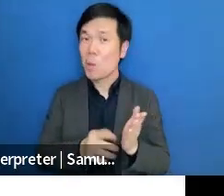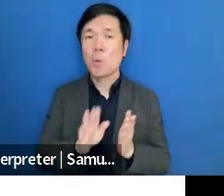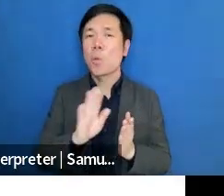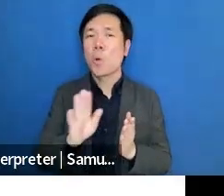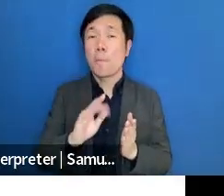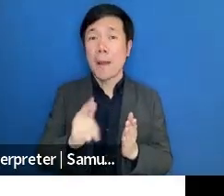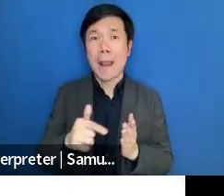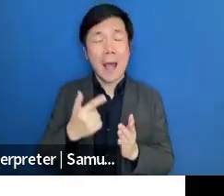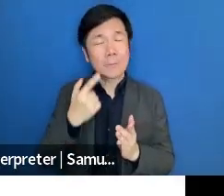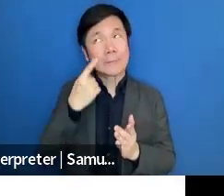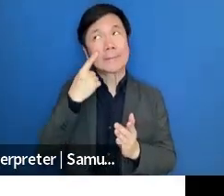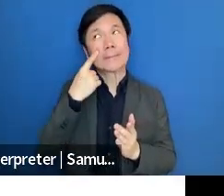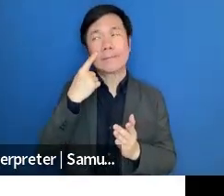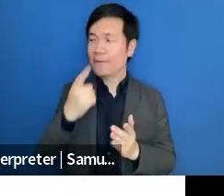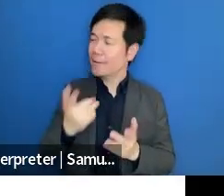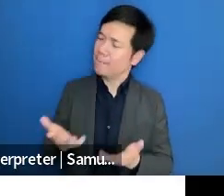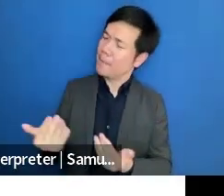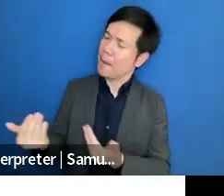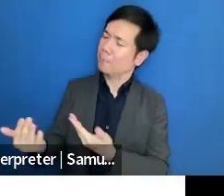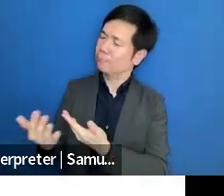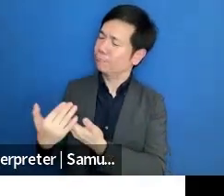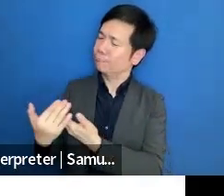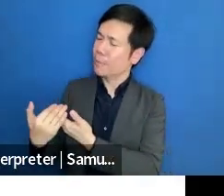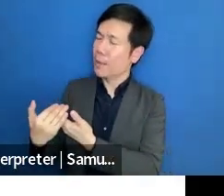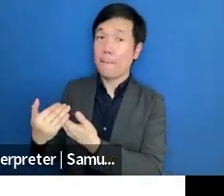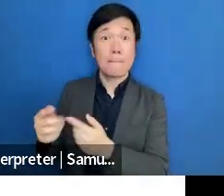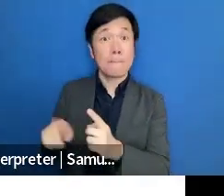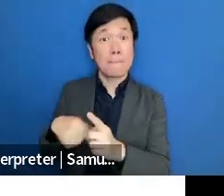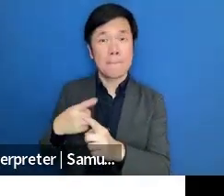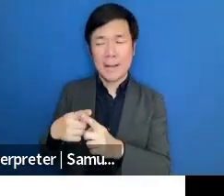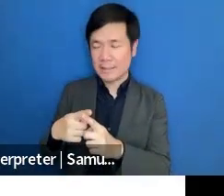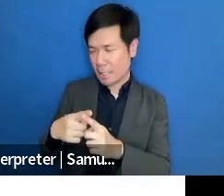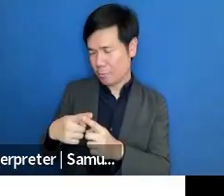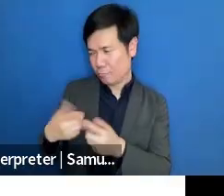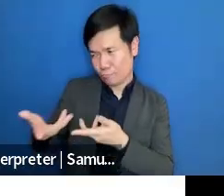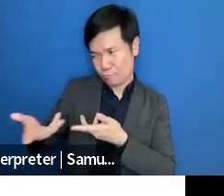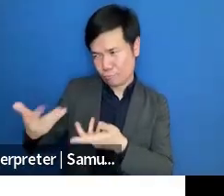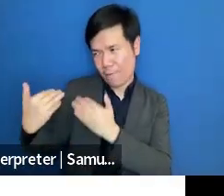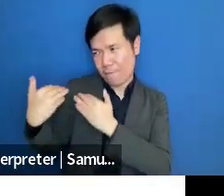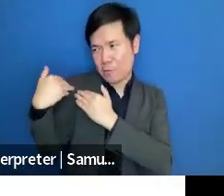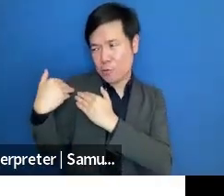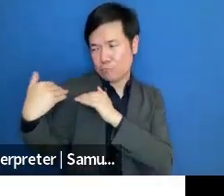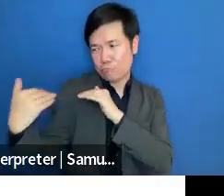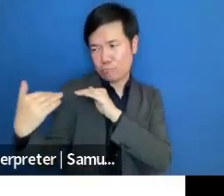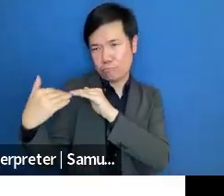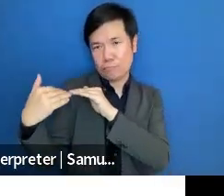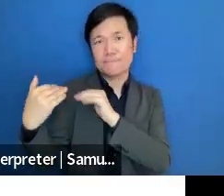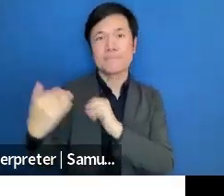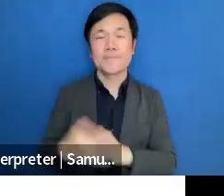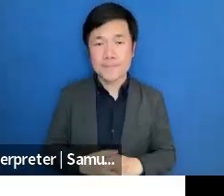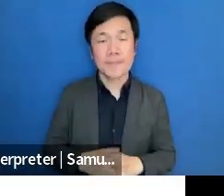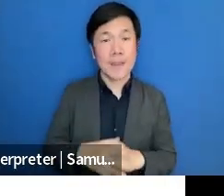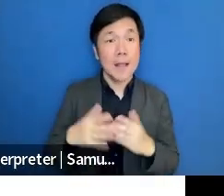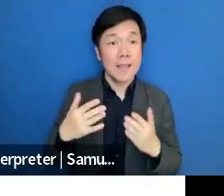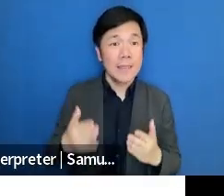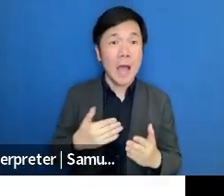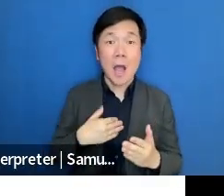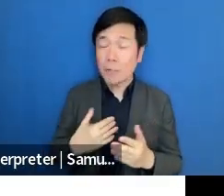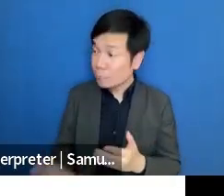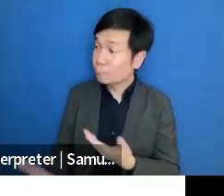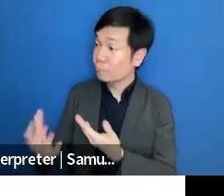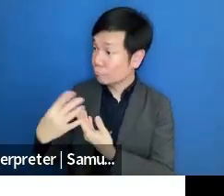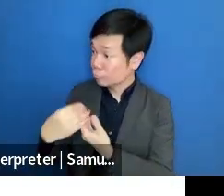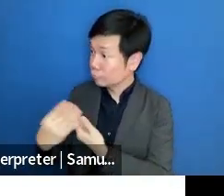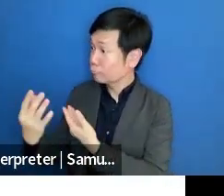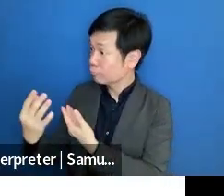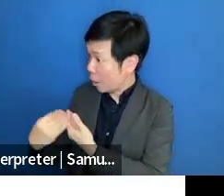create space for participation, power sharing, and honest engagement. So participatory approaches take time.